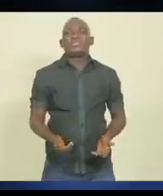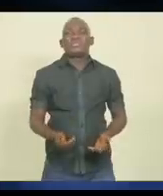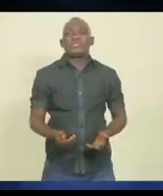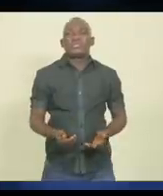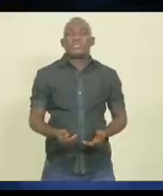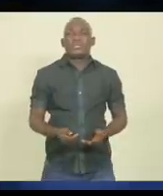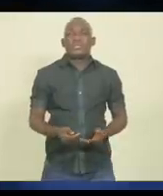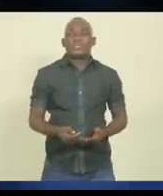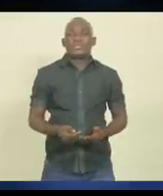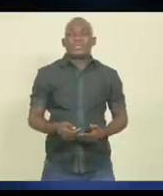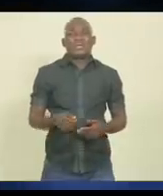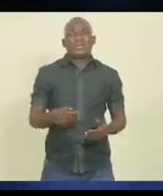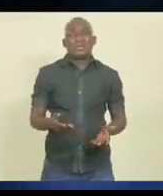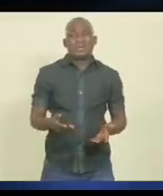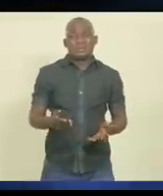He started touching me.